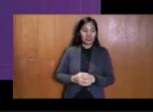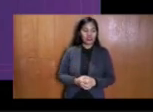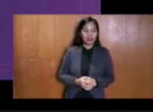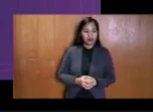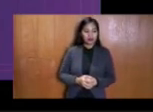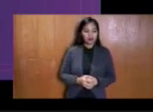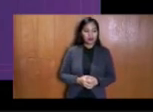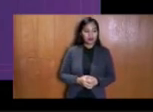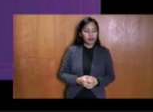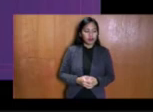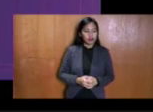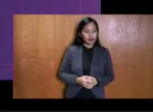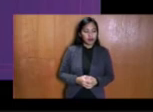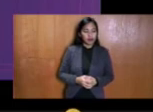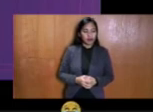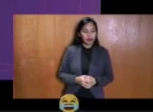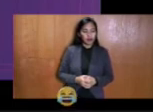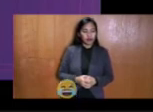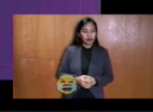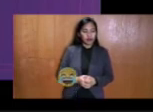I've been